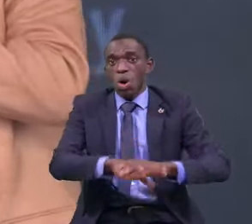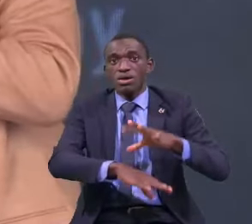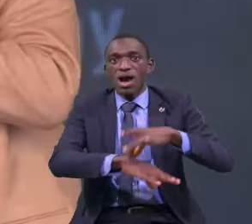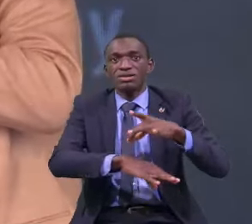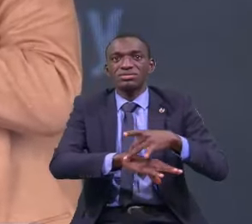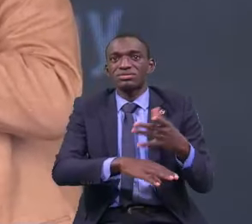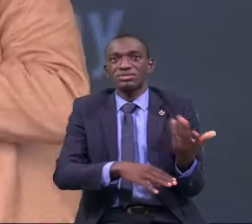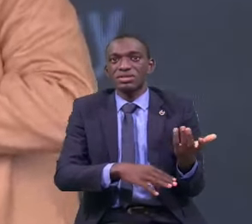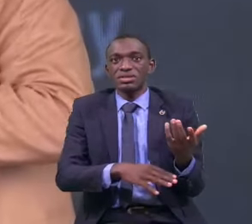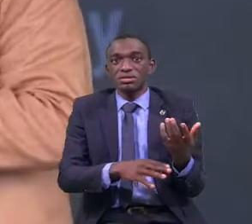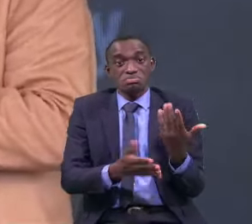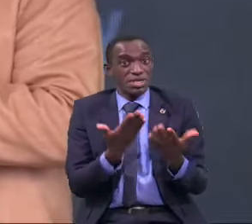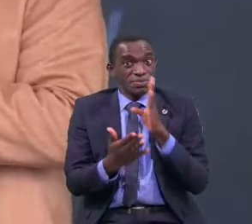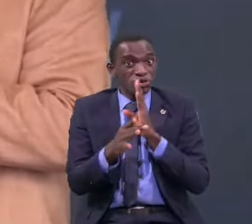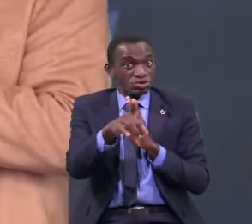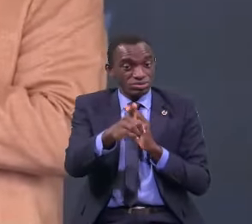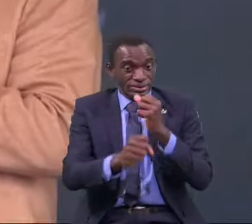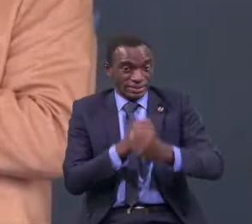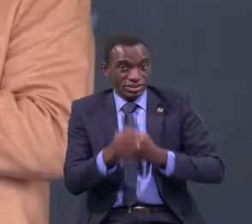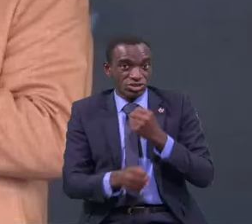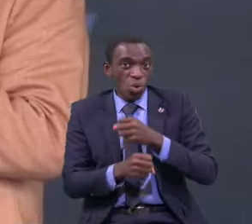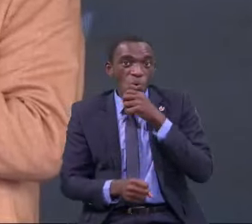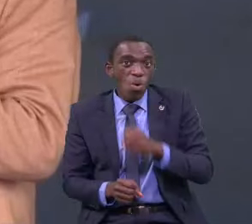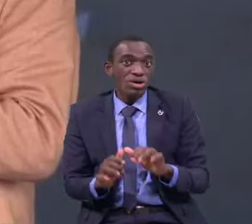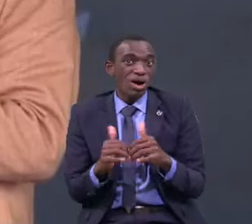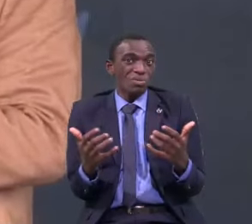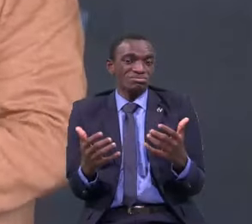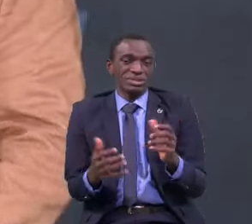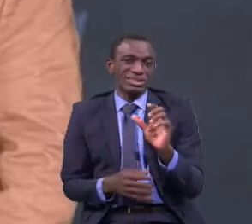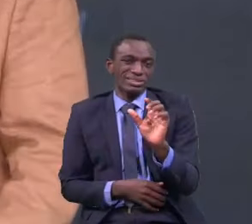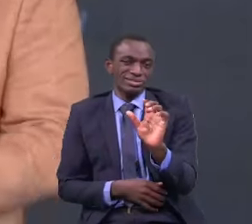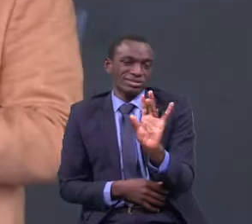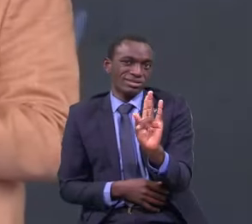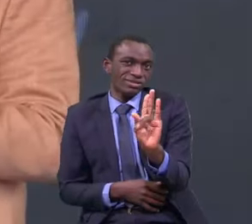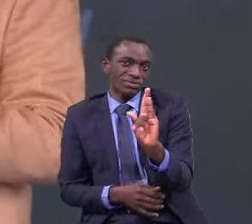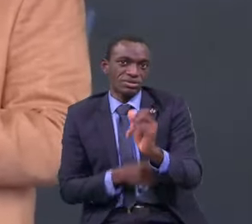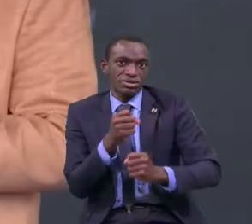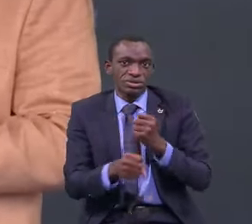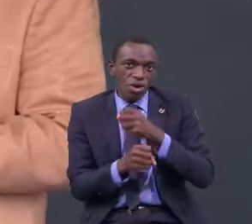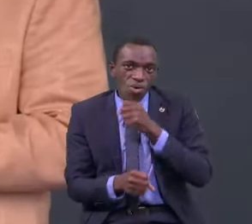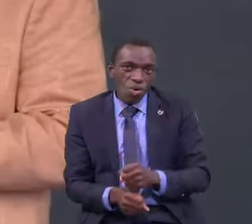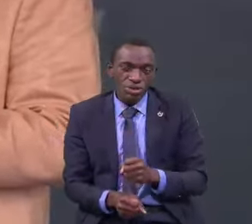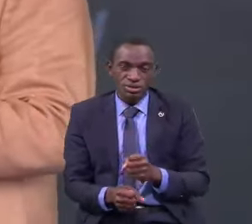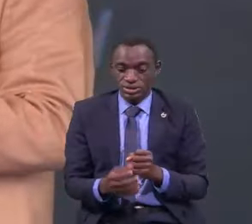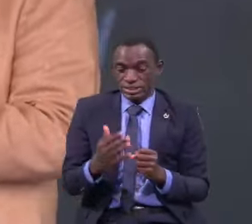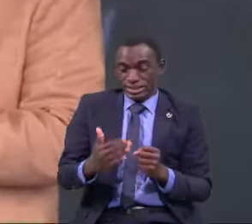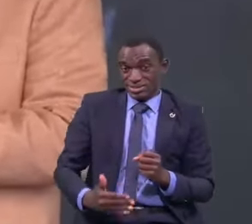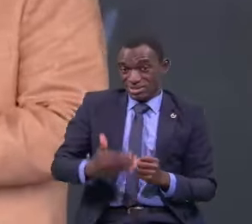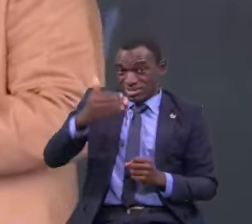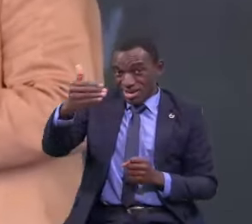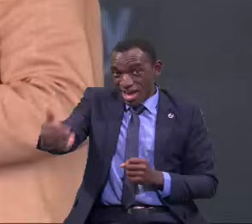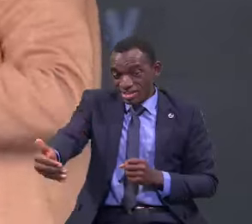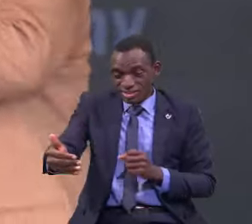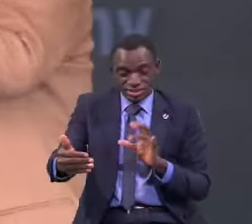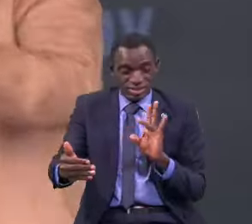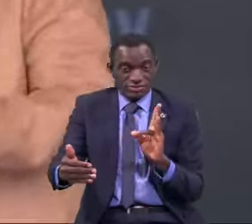Maybe you are 17 years of age. If you spend the next 17 years like you